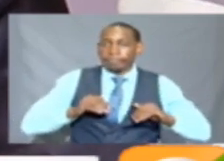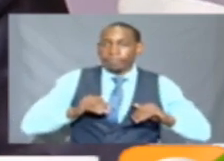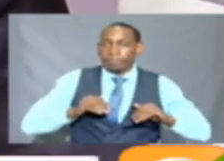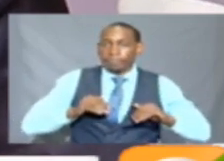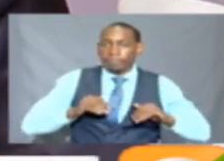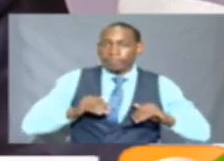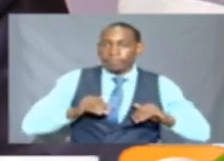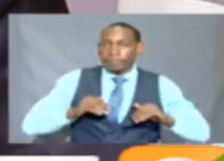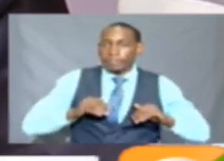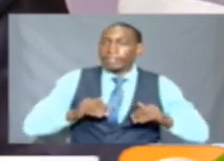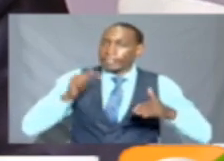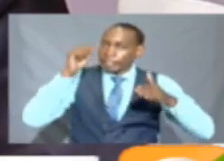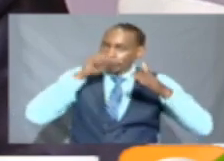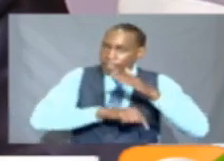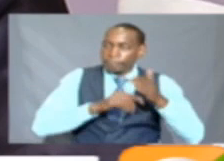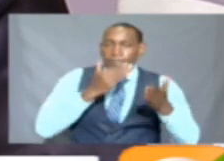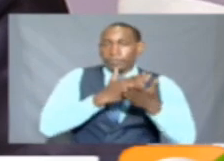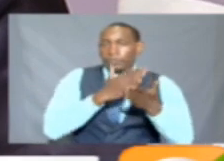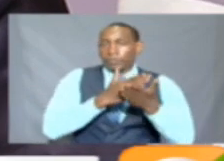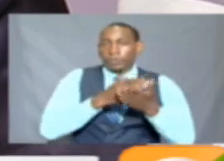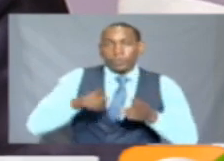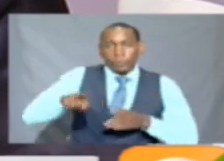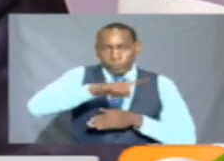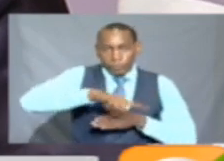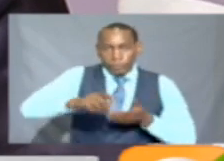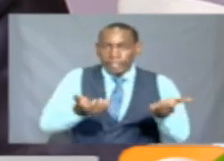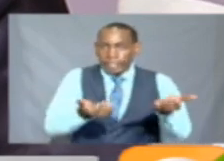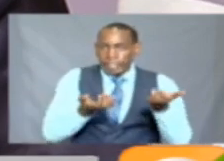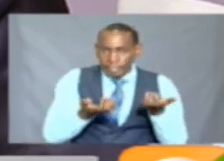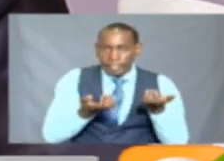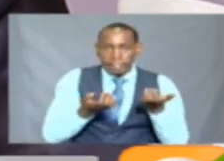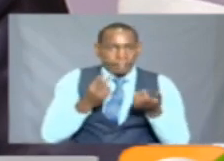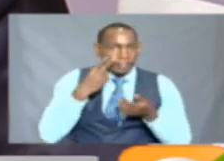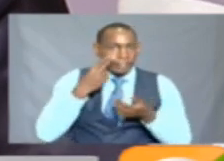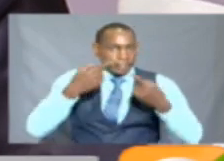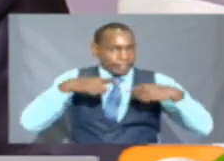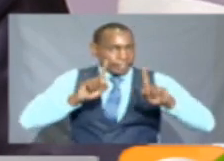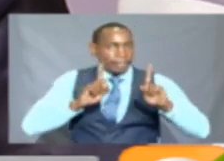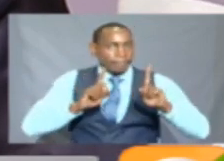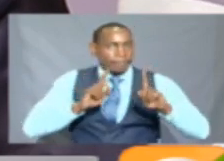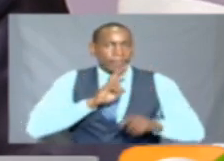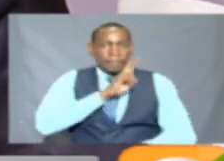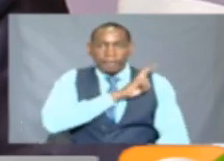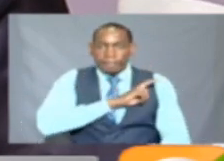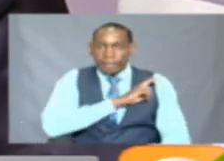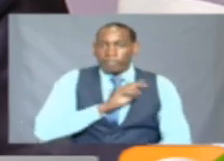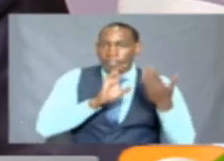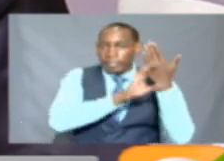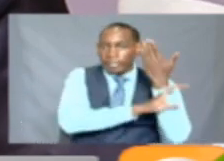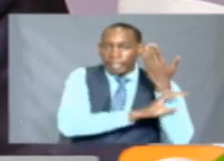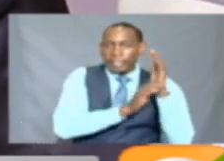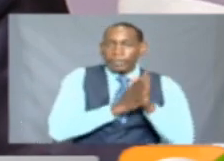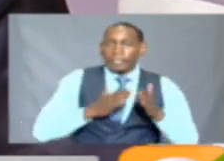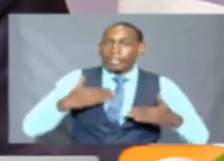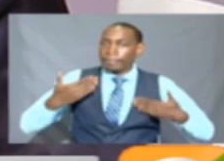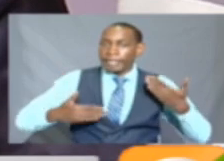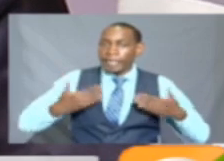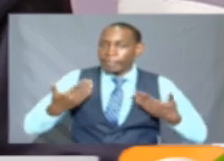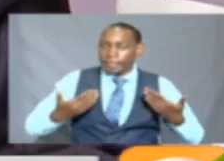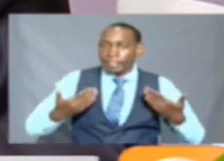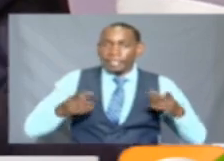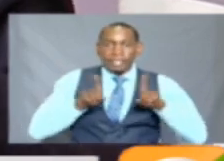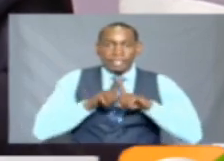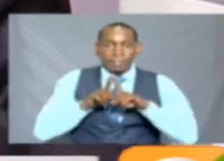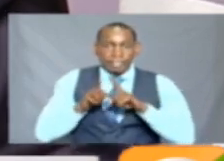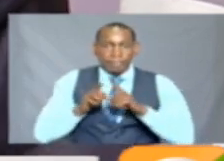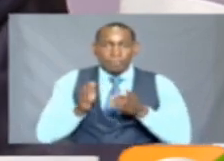more than what people think. We need to relook at our values as a country and our morals and the